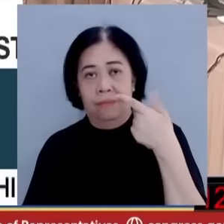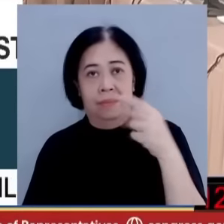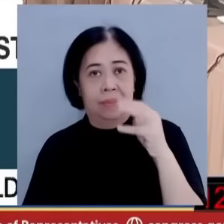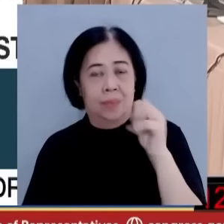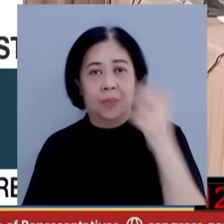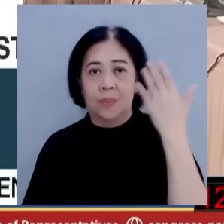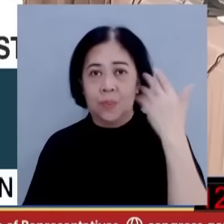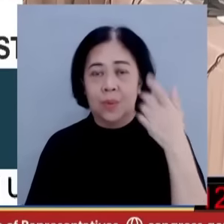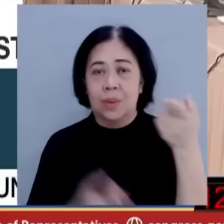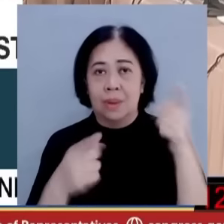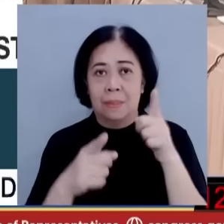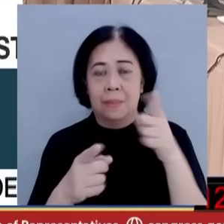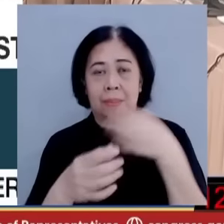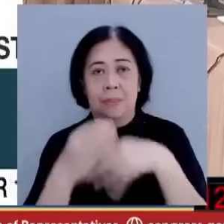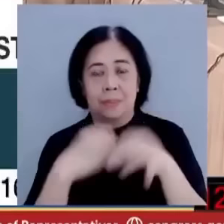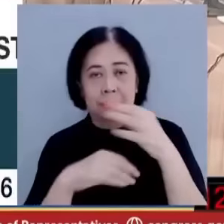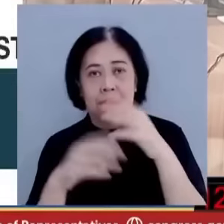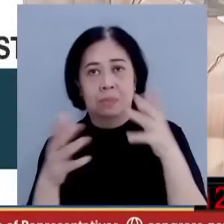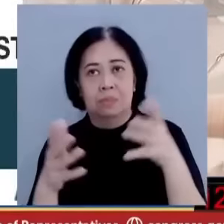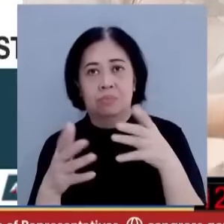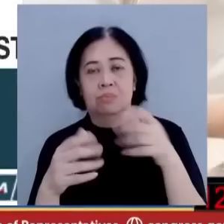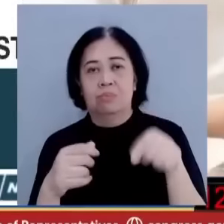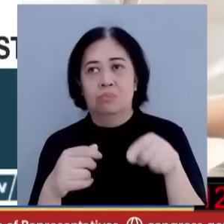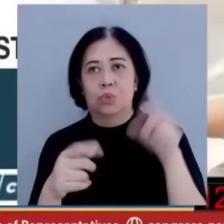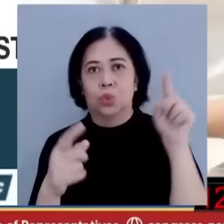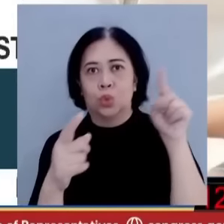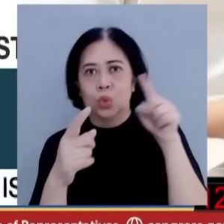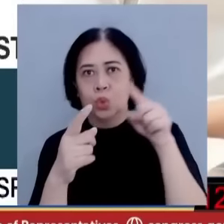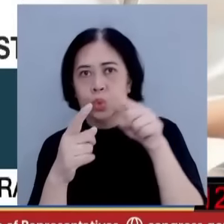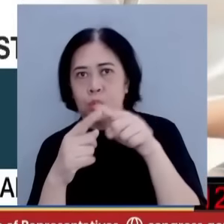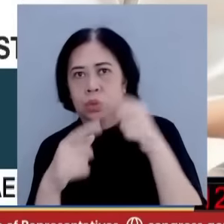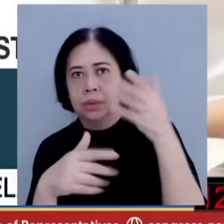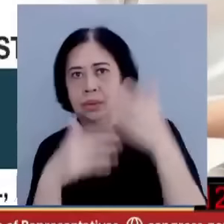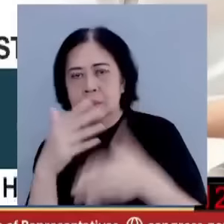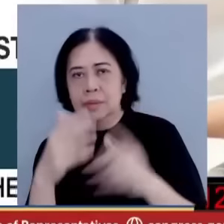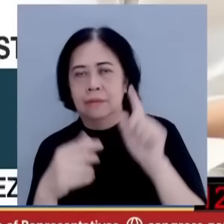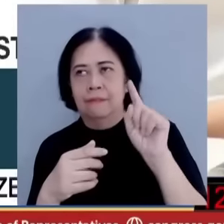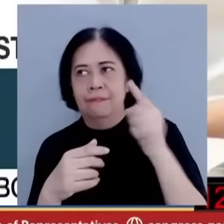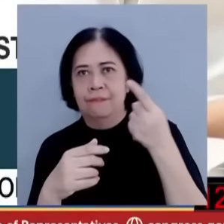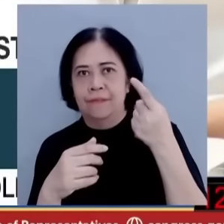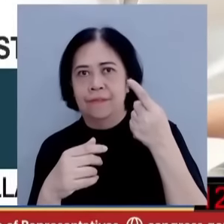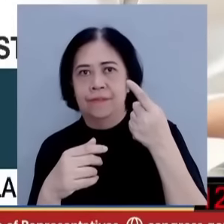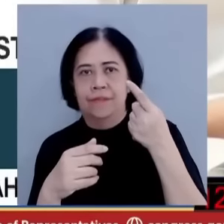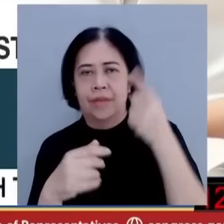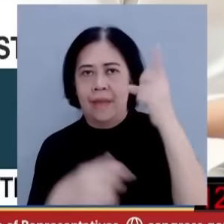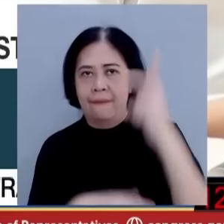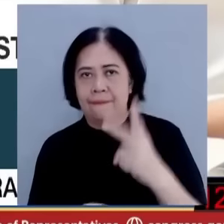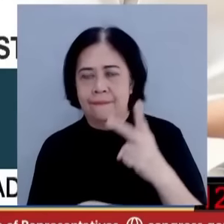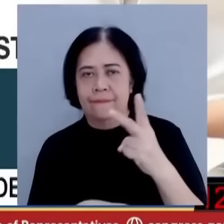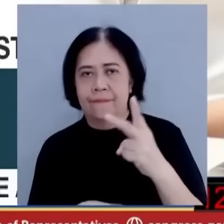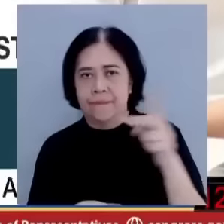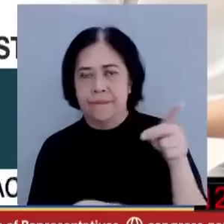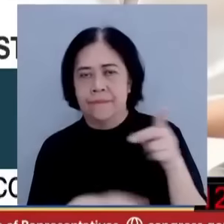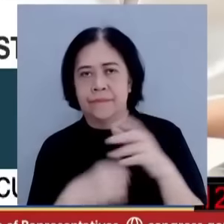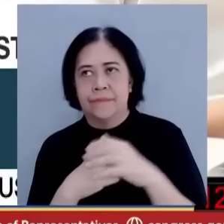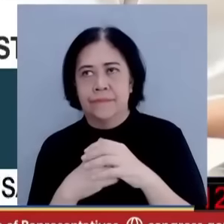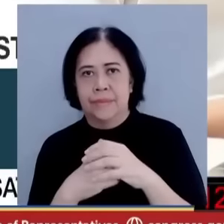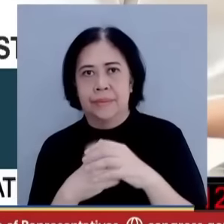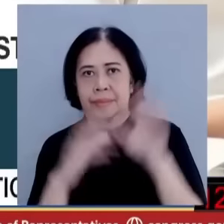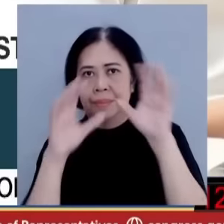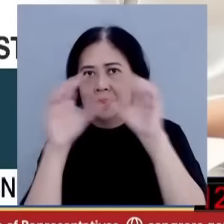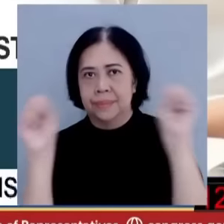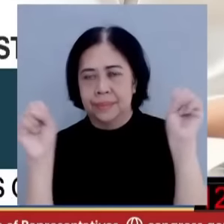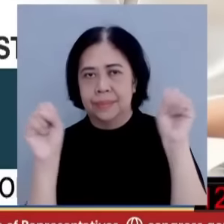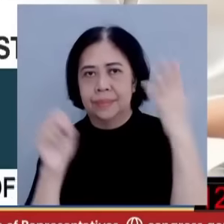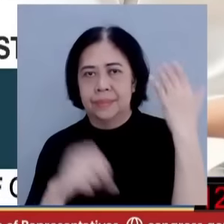over, it was towards the end of the first half of of the presidency of